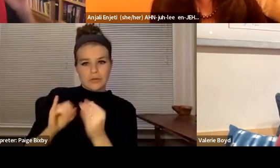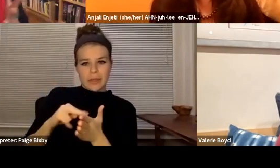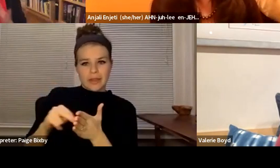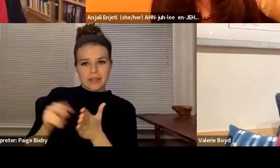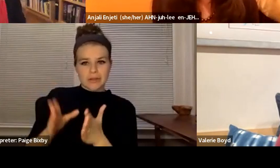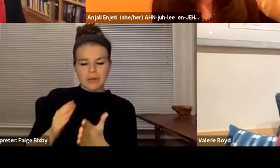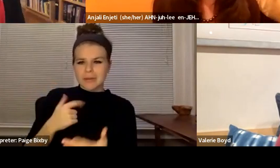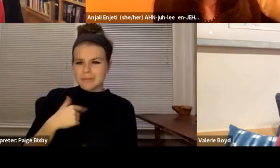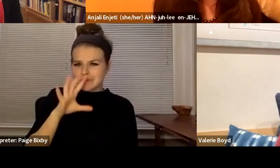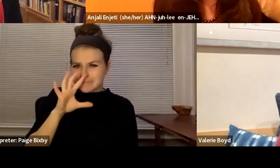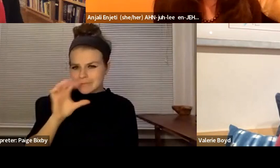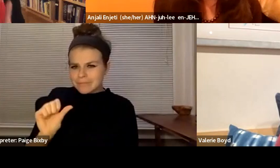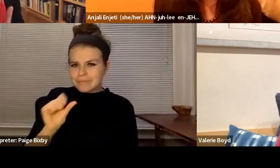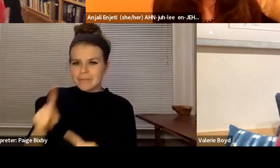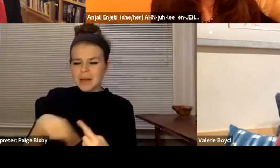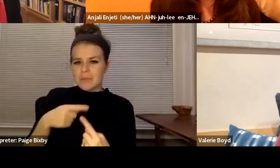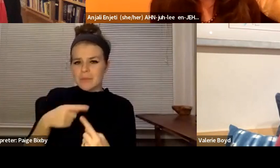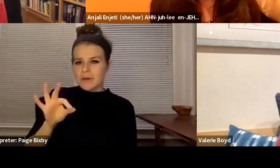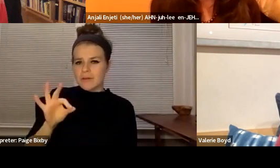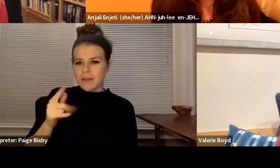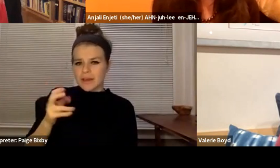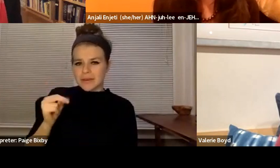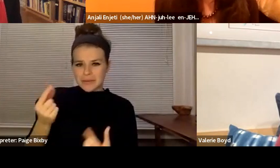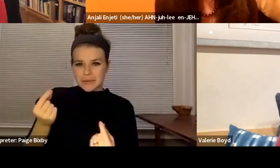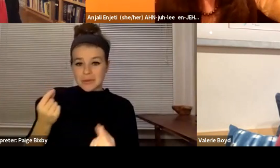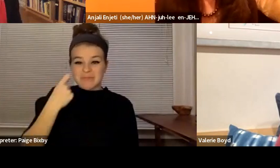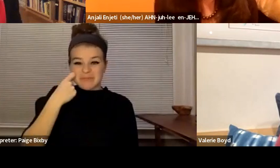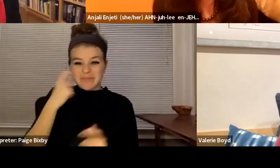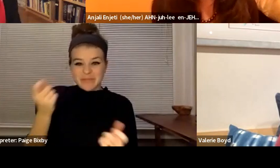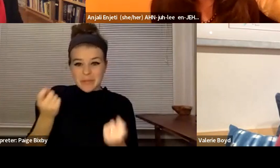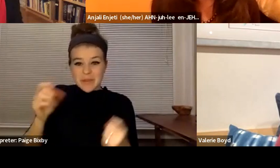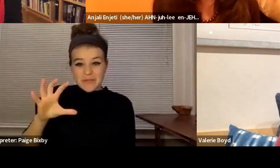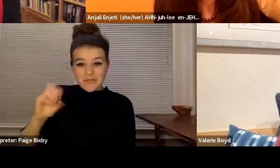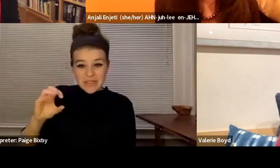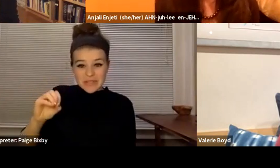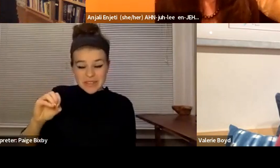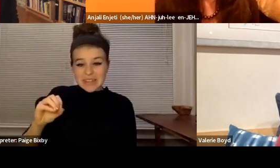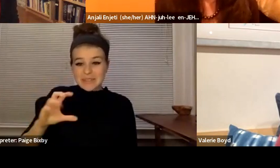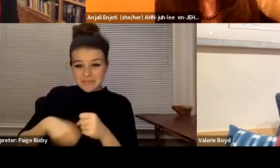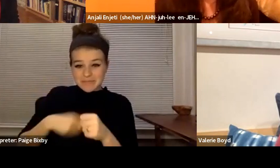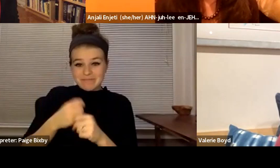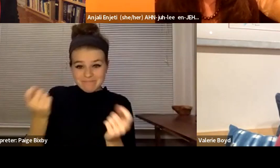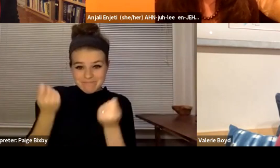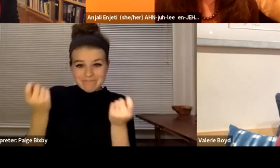just interested in what Fagan was doing, and they just celebrated their 50th anniversary. So